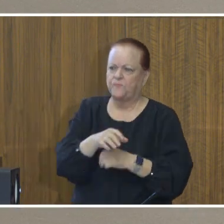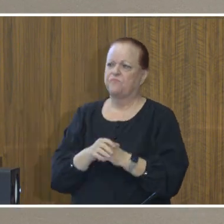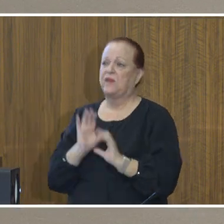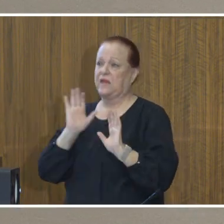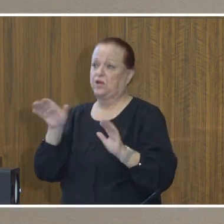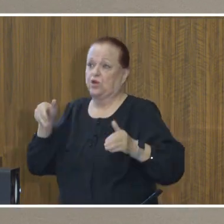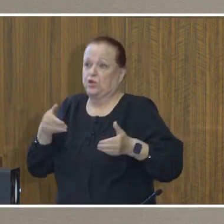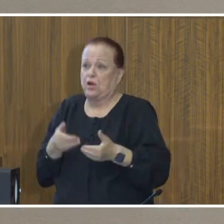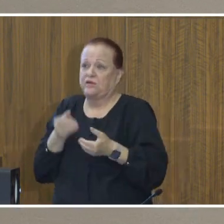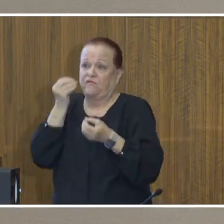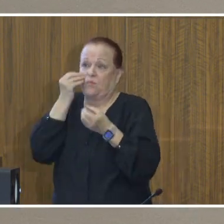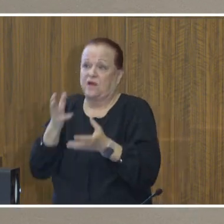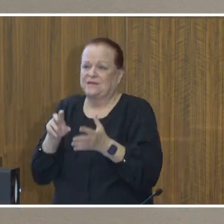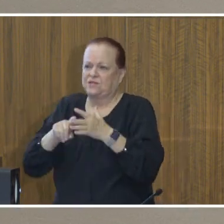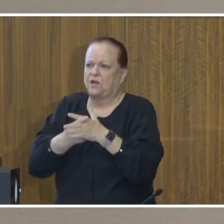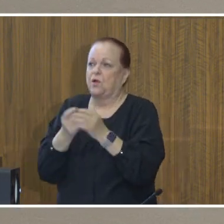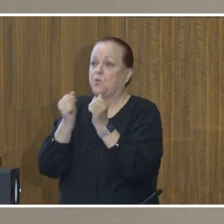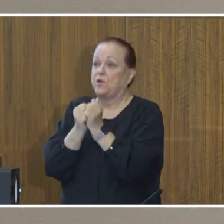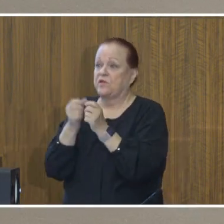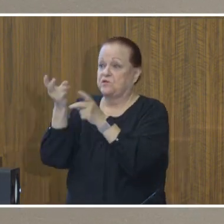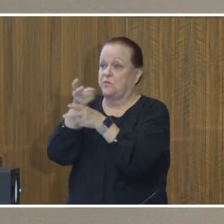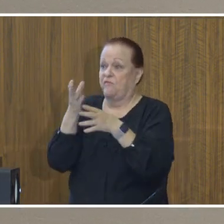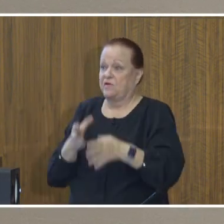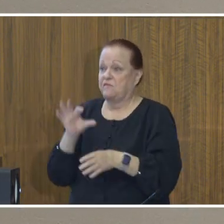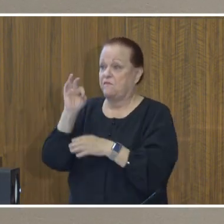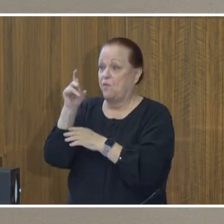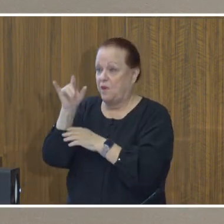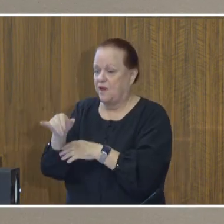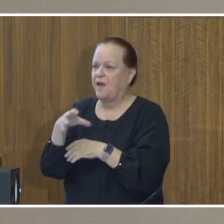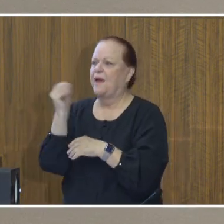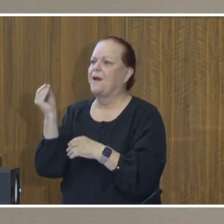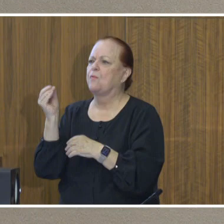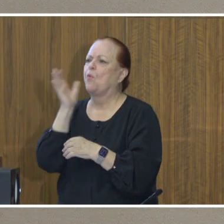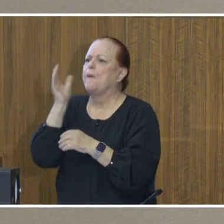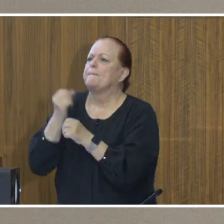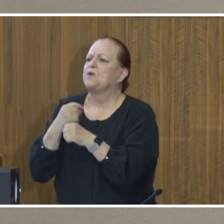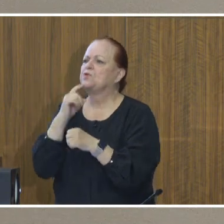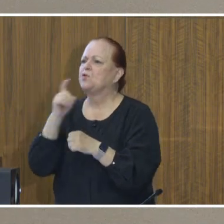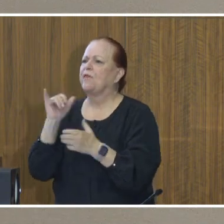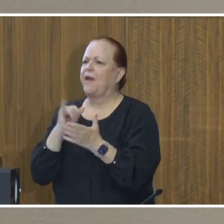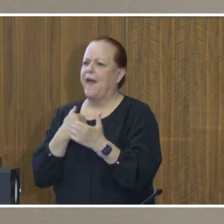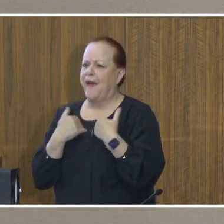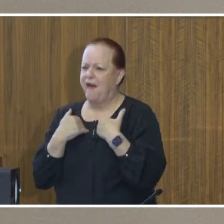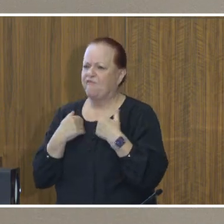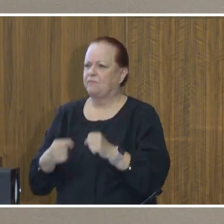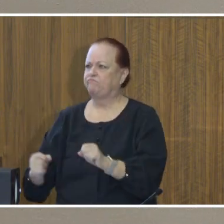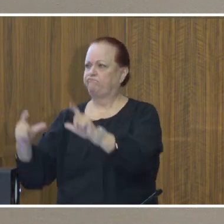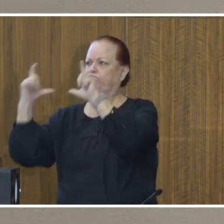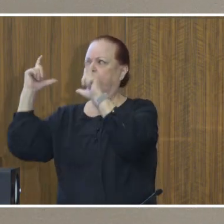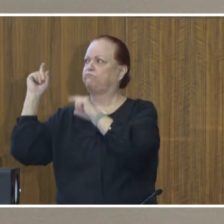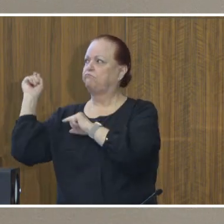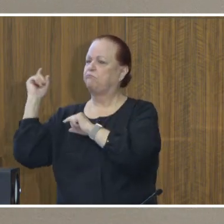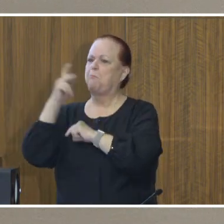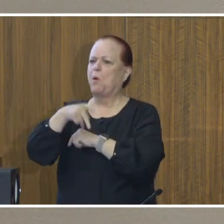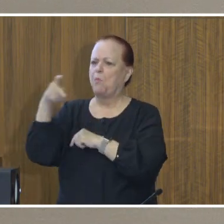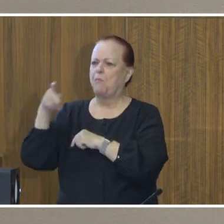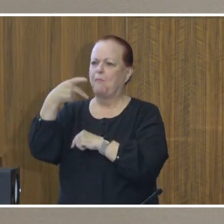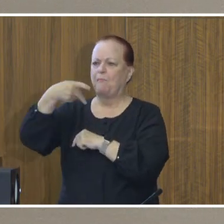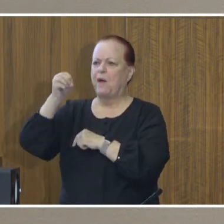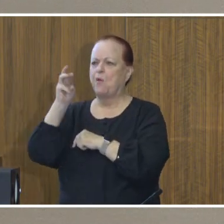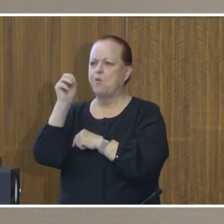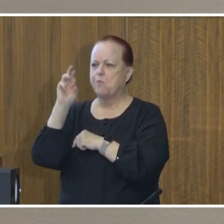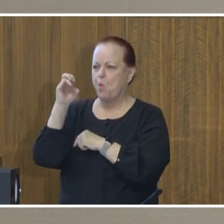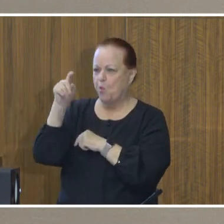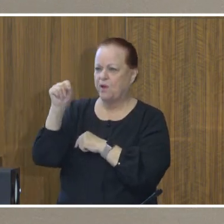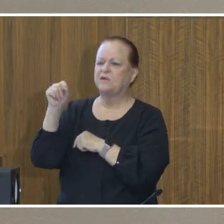by Supervisor Foley, so that we'll make sure to have a PowerPoint presentation that'll come right after, which gives a redistricting